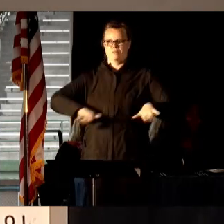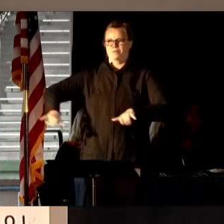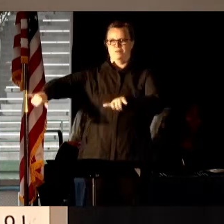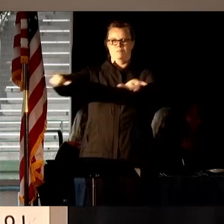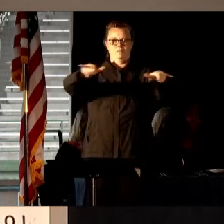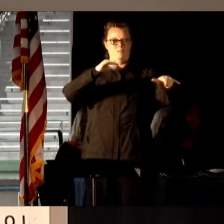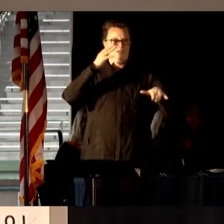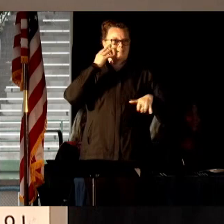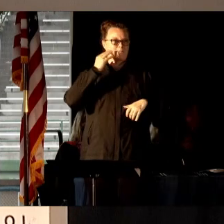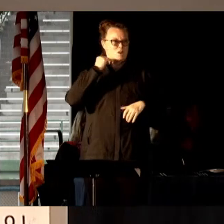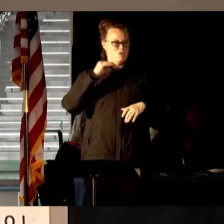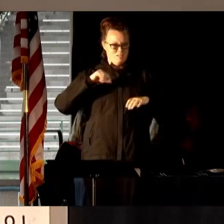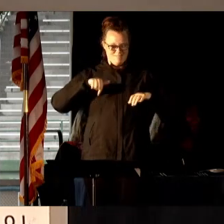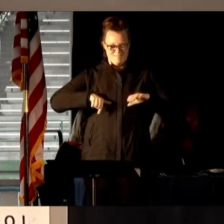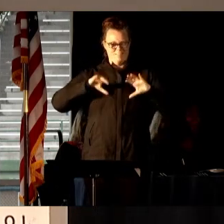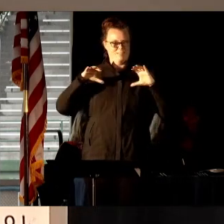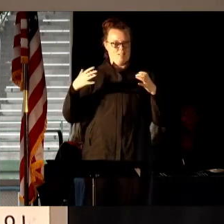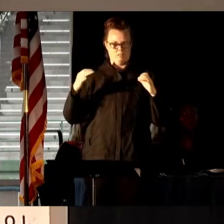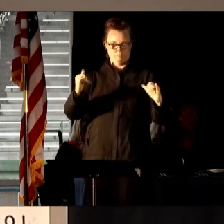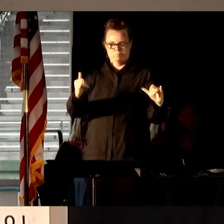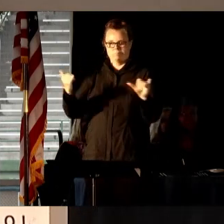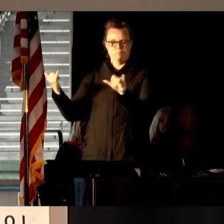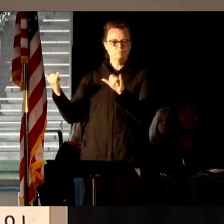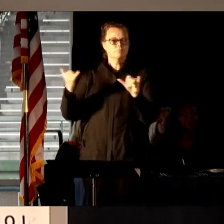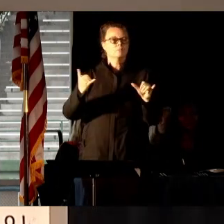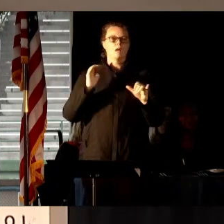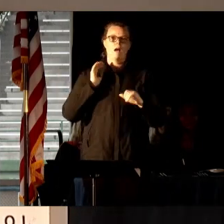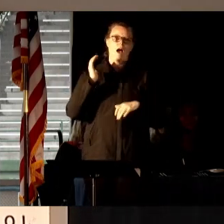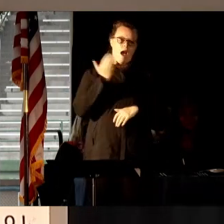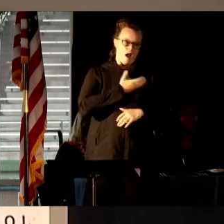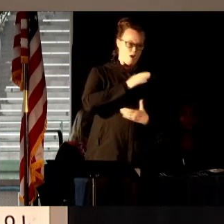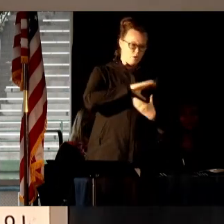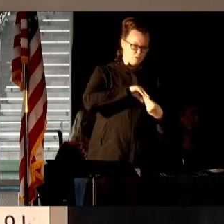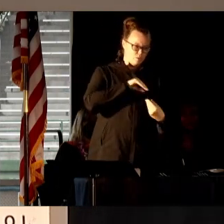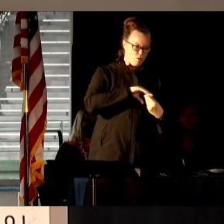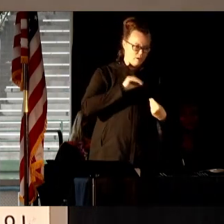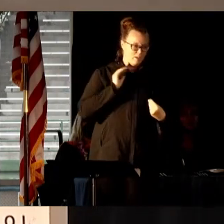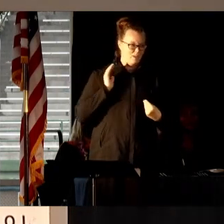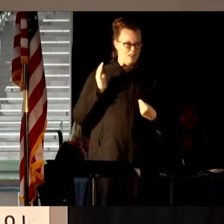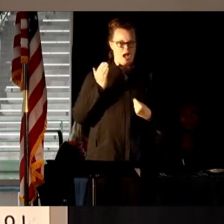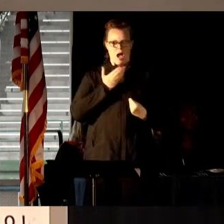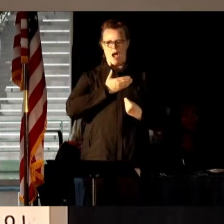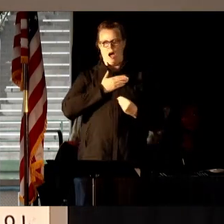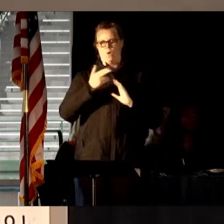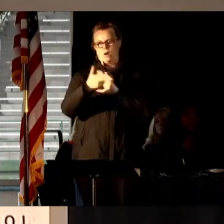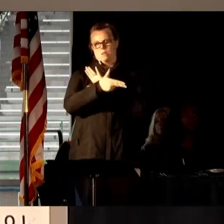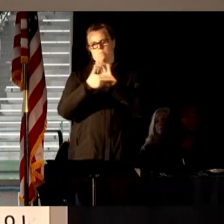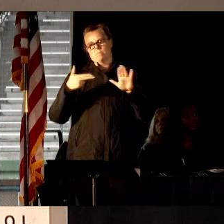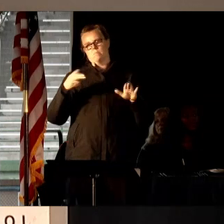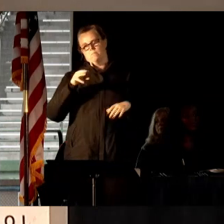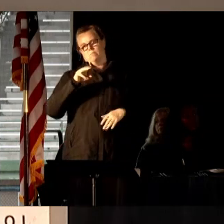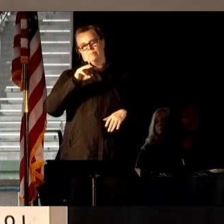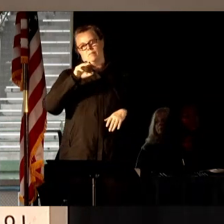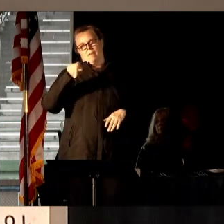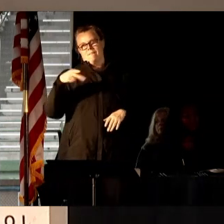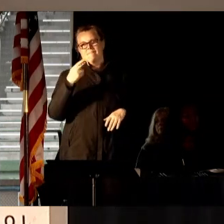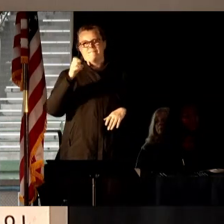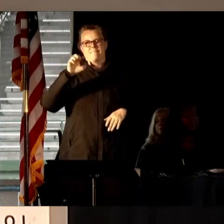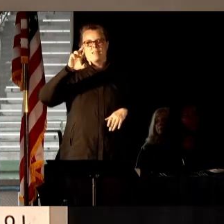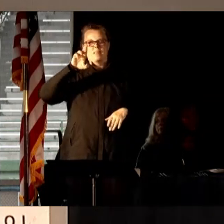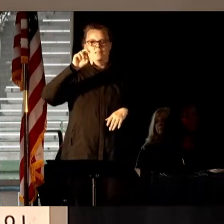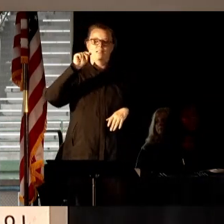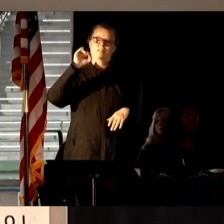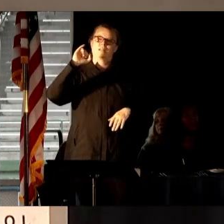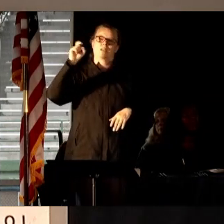to adulthood, the more parallels I saw between our story and that of our mascot, the Phoenix. Following this